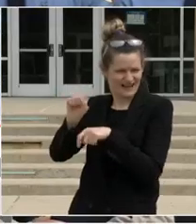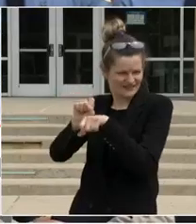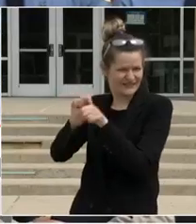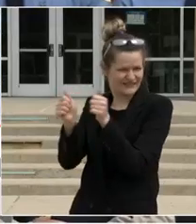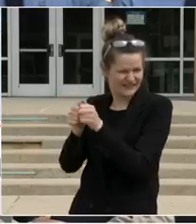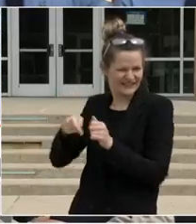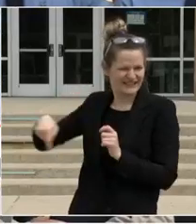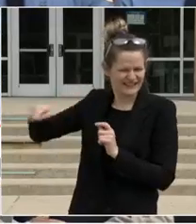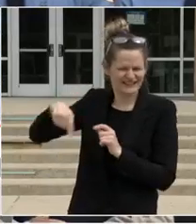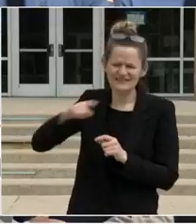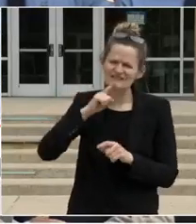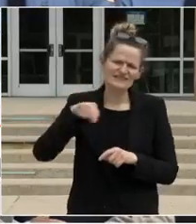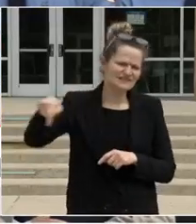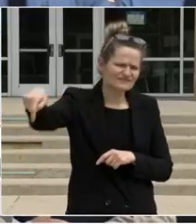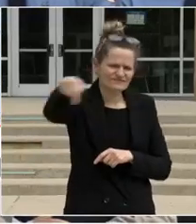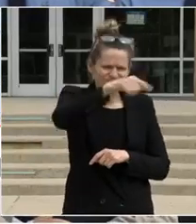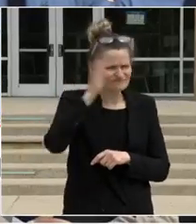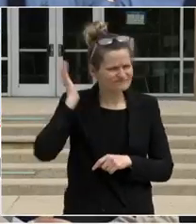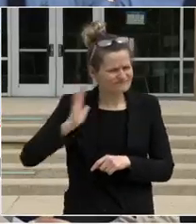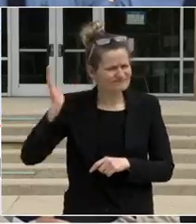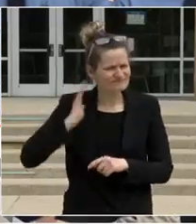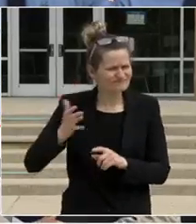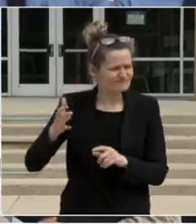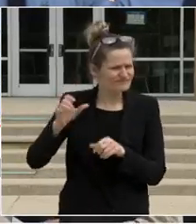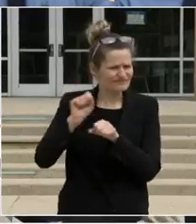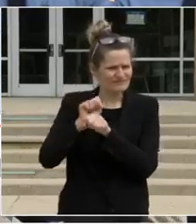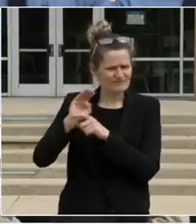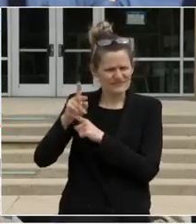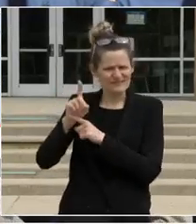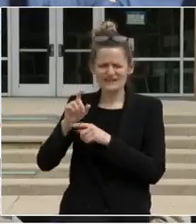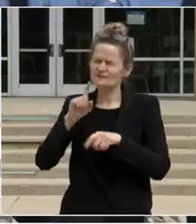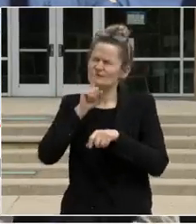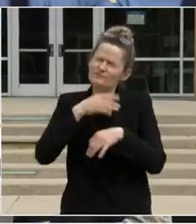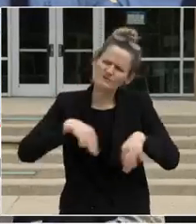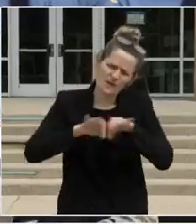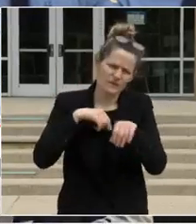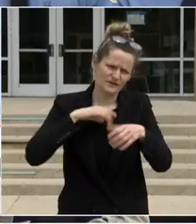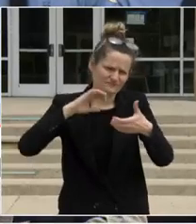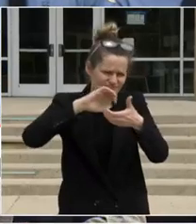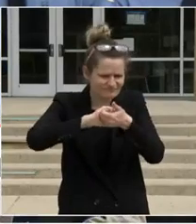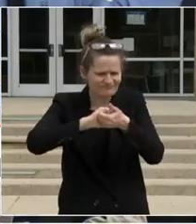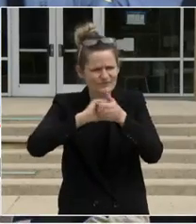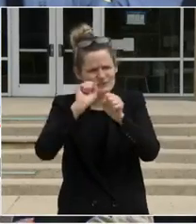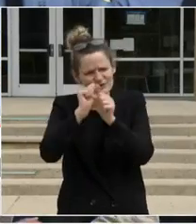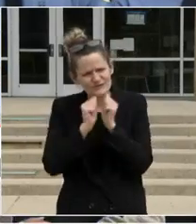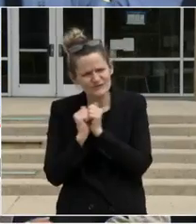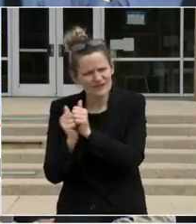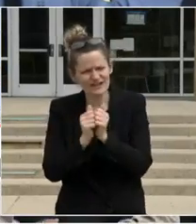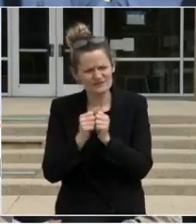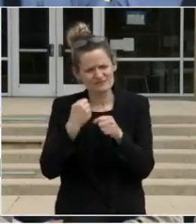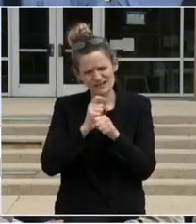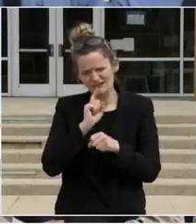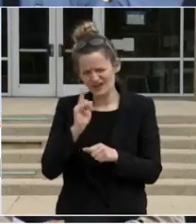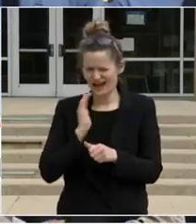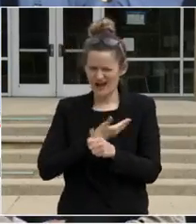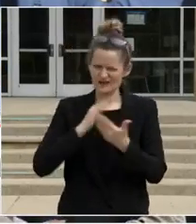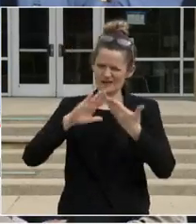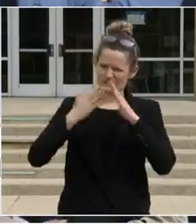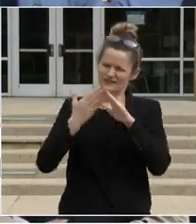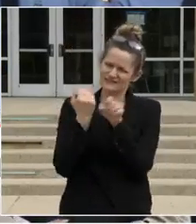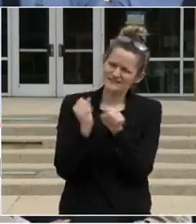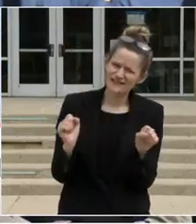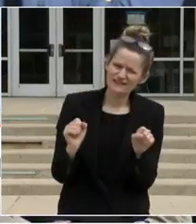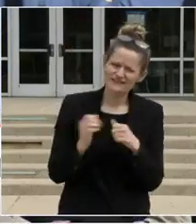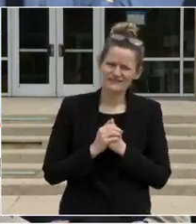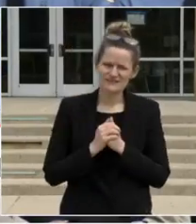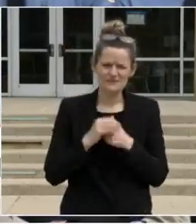very important part of what we do here in the Metropolitan Police Department, how we make our city a safer city, and how we continue to make sure that